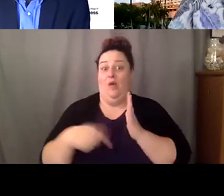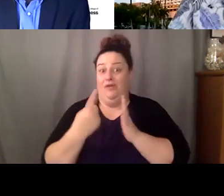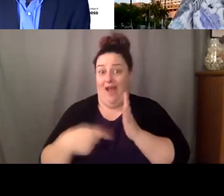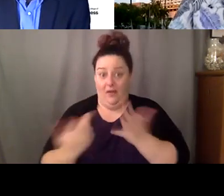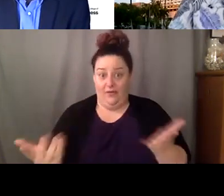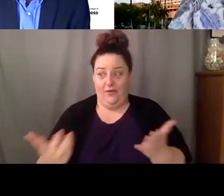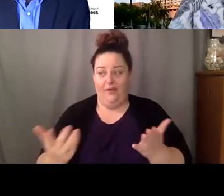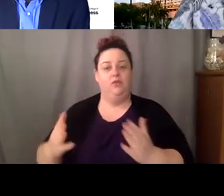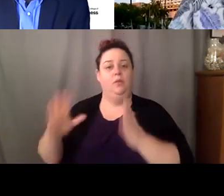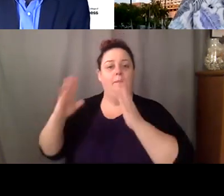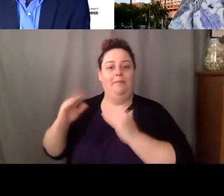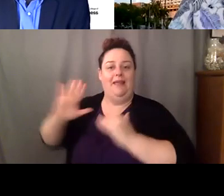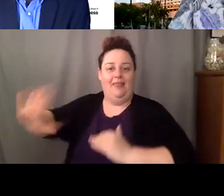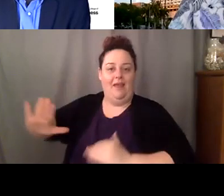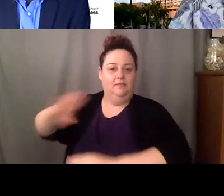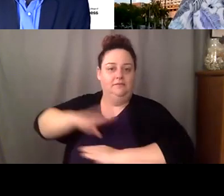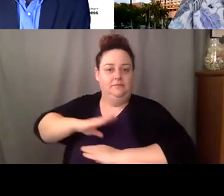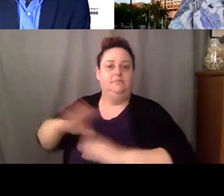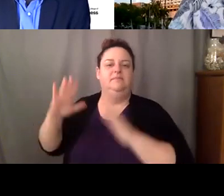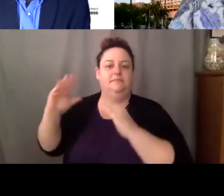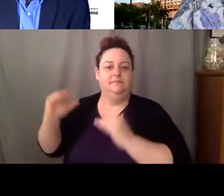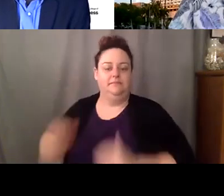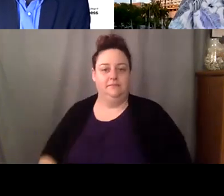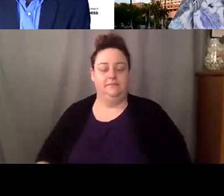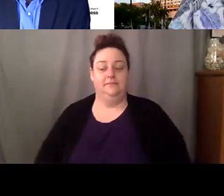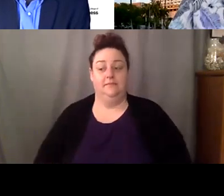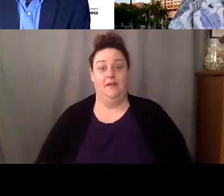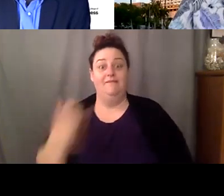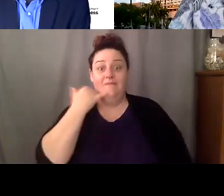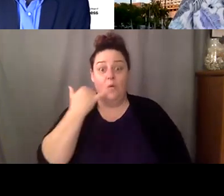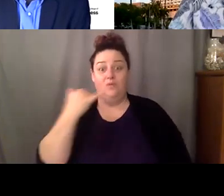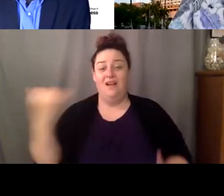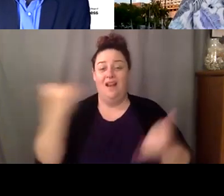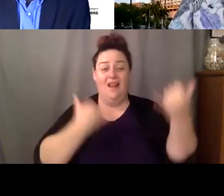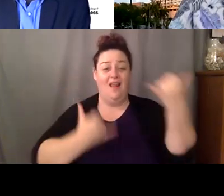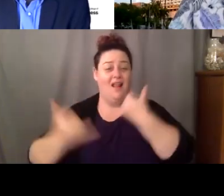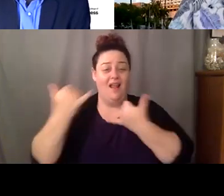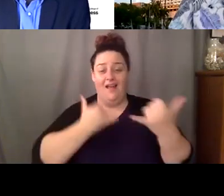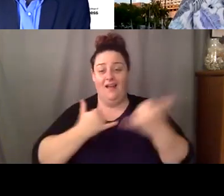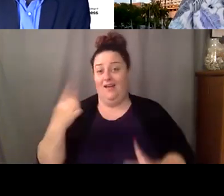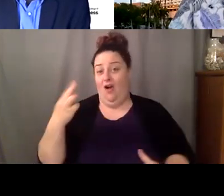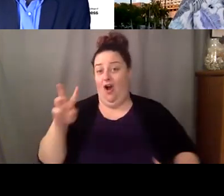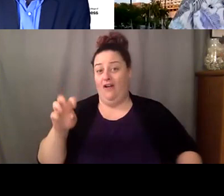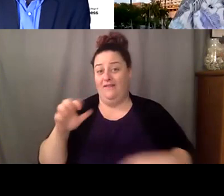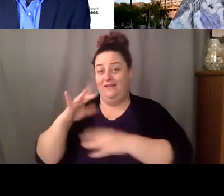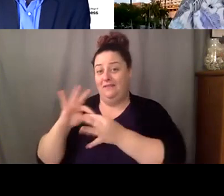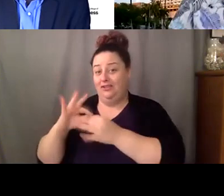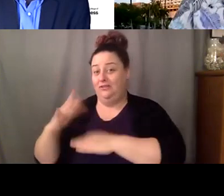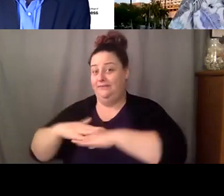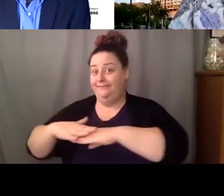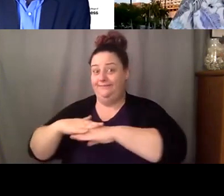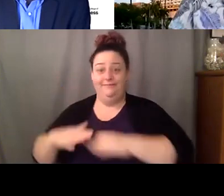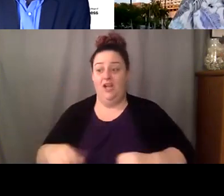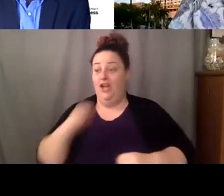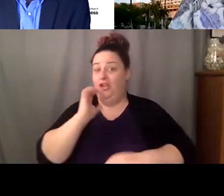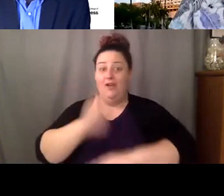have. Also the phone calls. You know, where Harvey was alluding to just that you're not